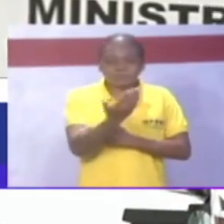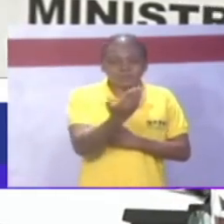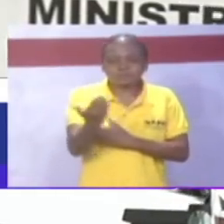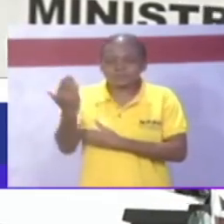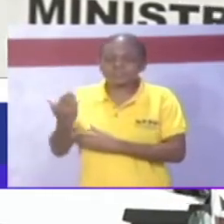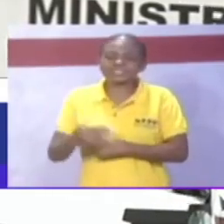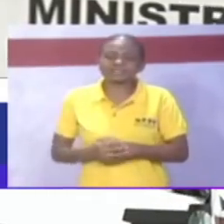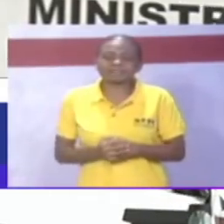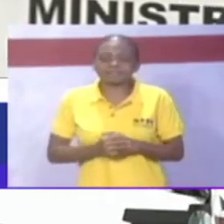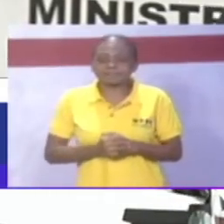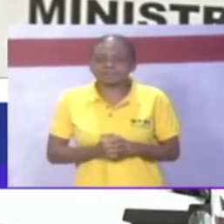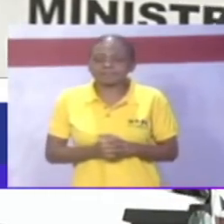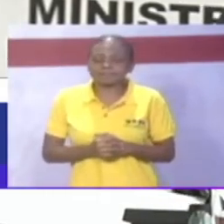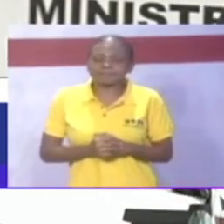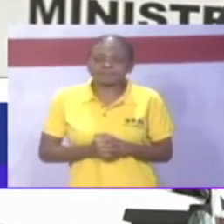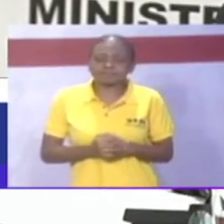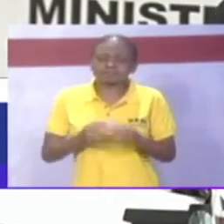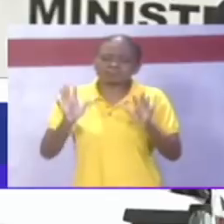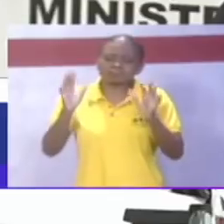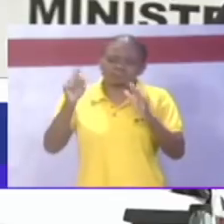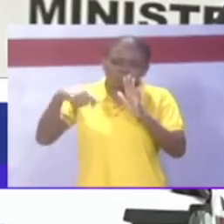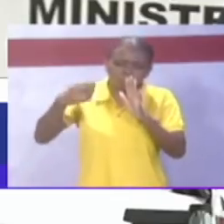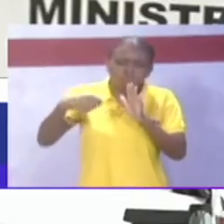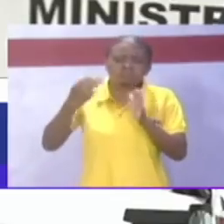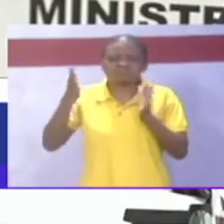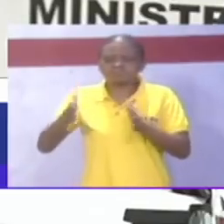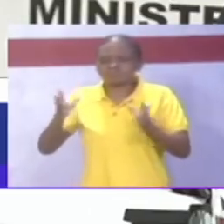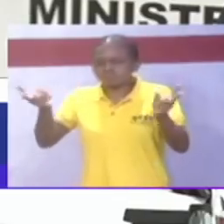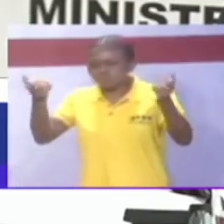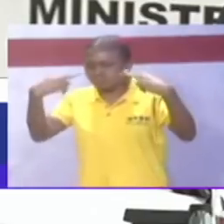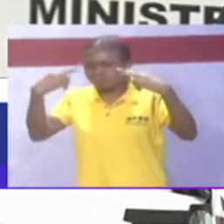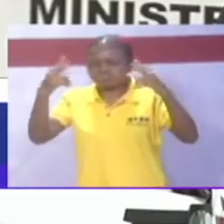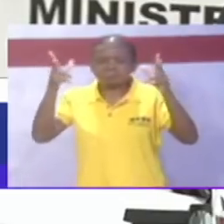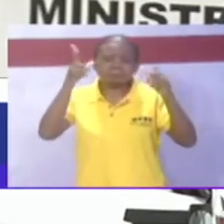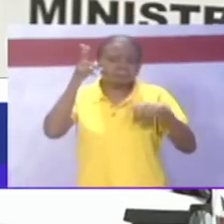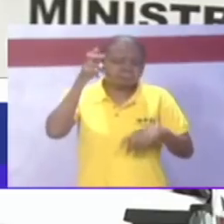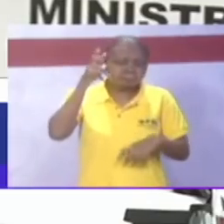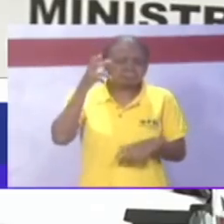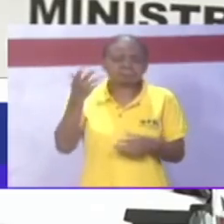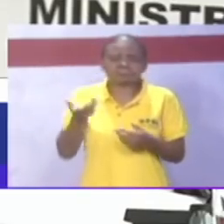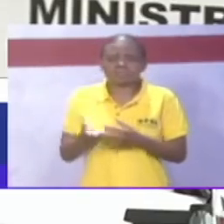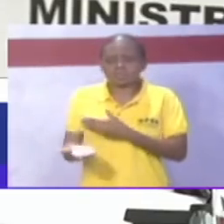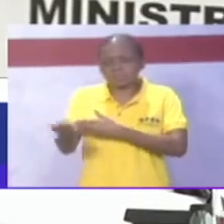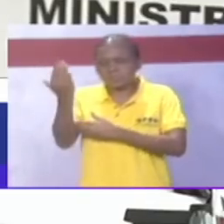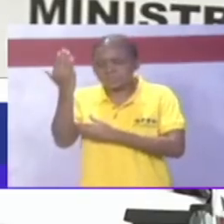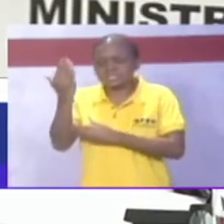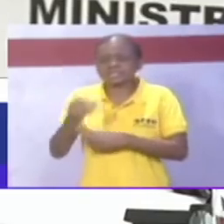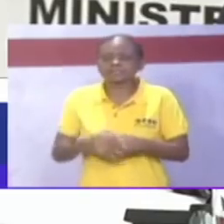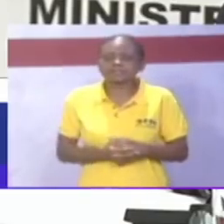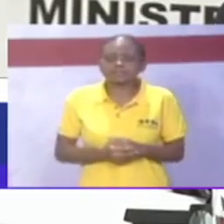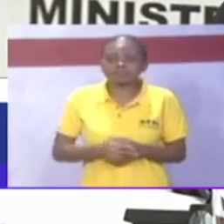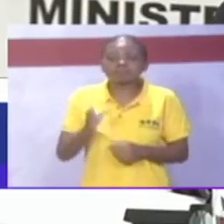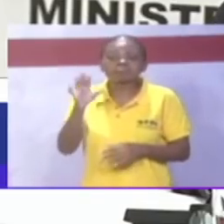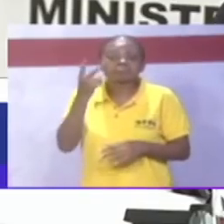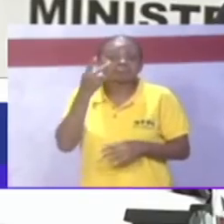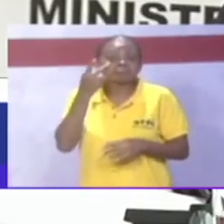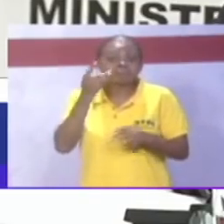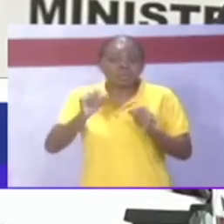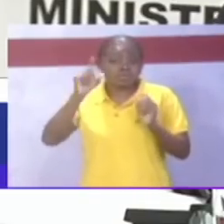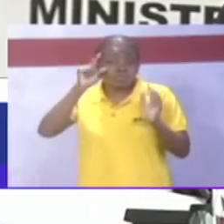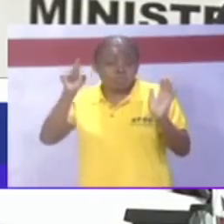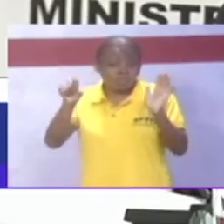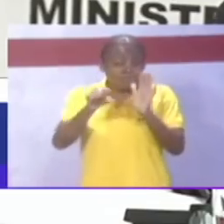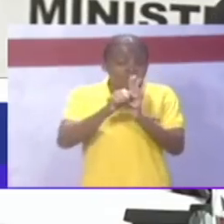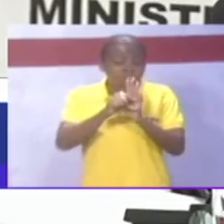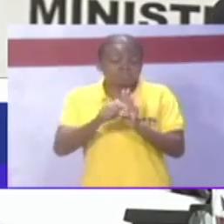Good morning to members of the media, members of the viewing and listening public. If we can go straight into my first slide, we'll dive right into the